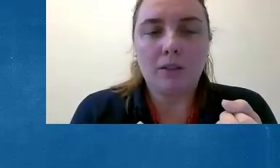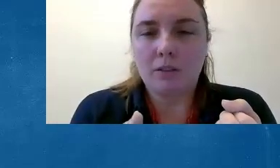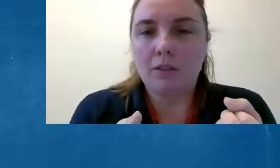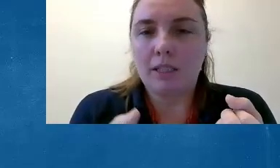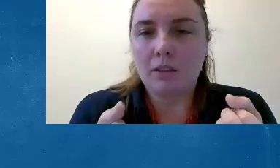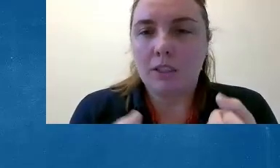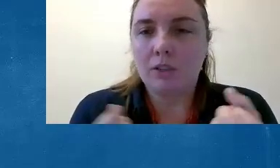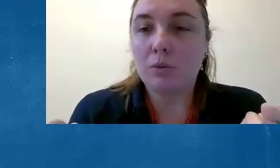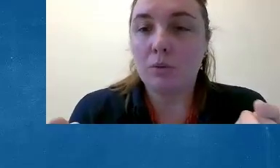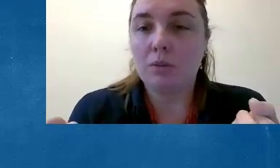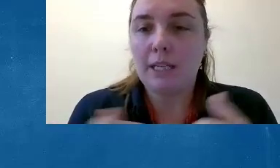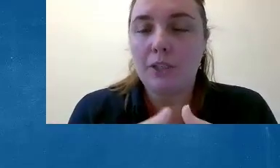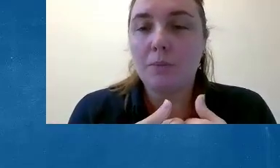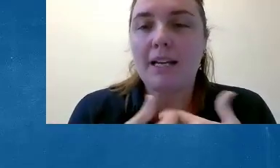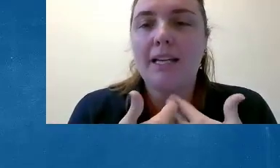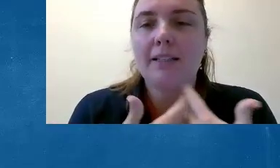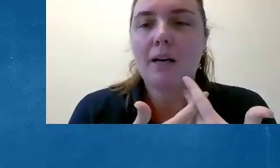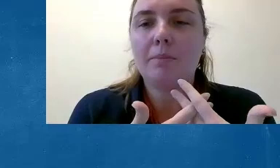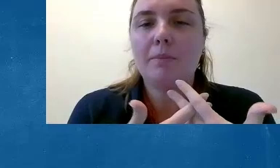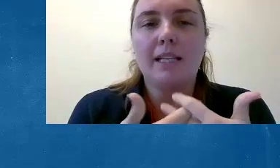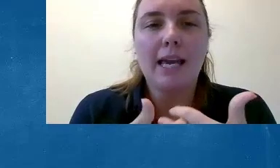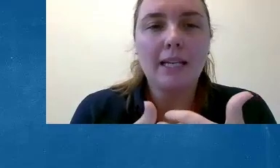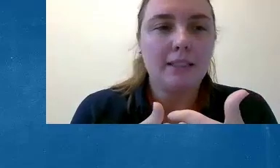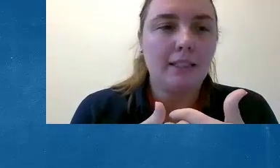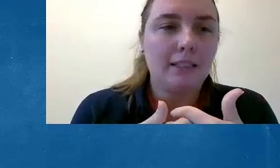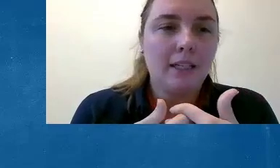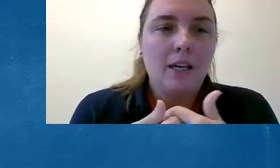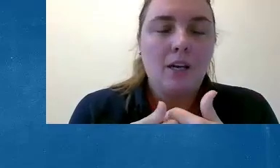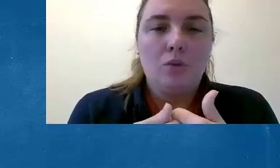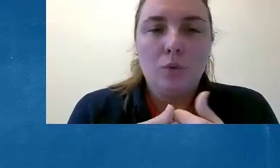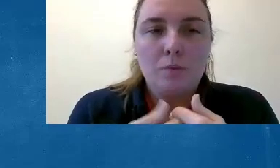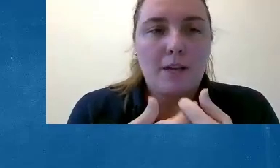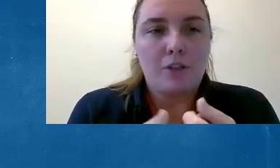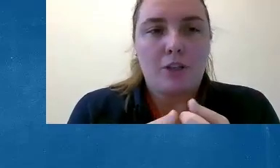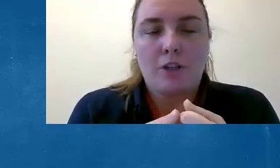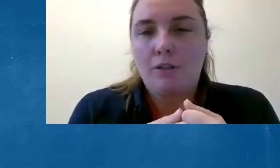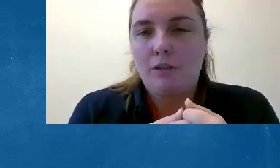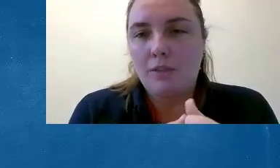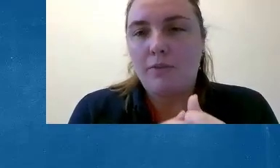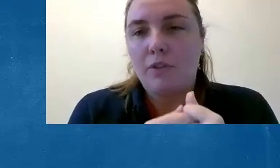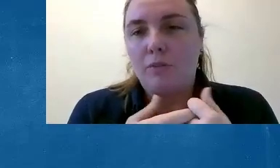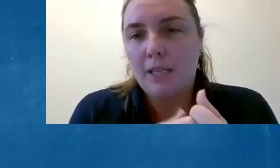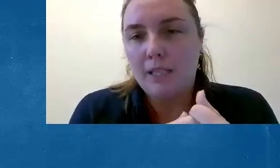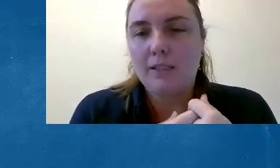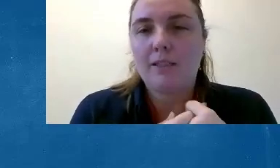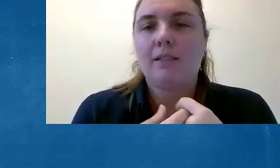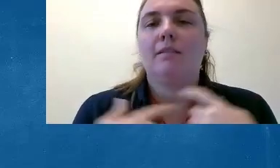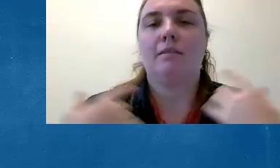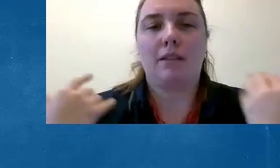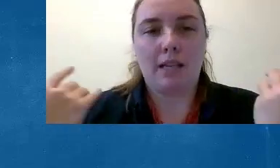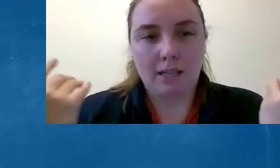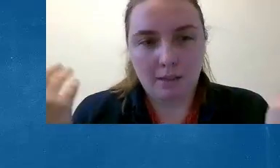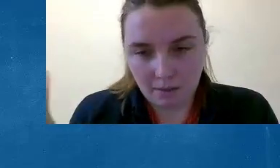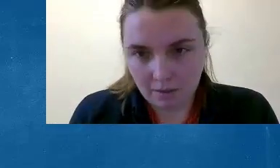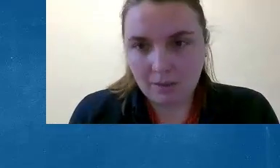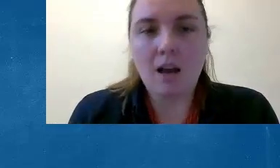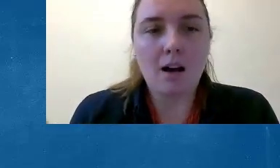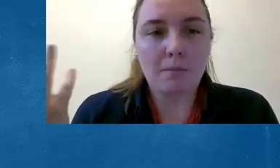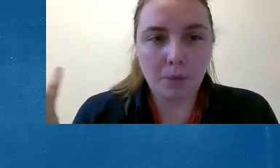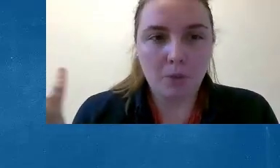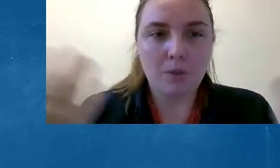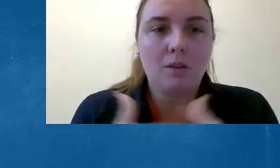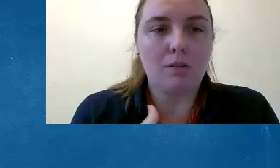early developmental and learning tools that you might end up selecting do measure these 4 domains,